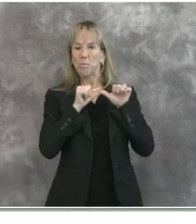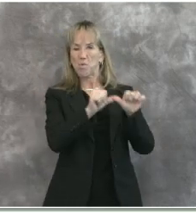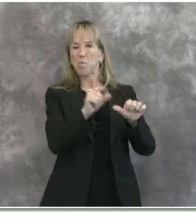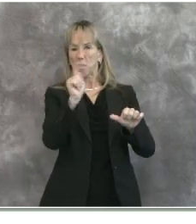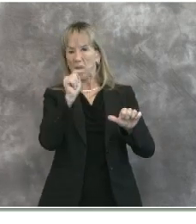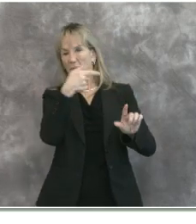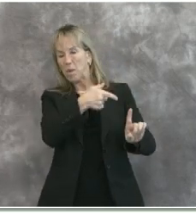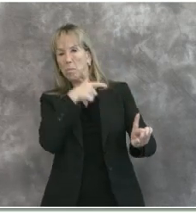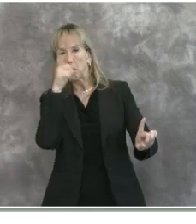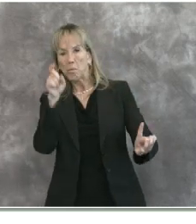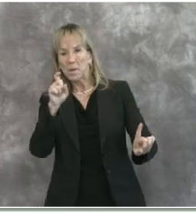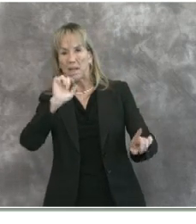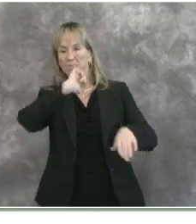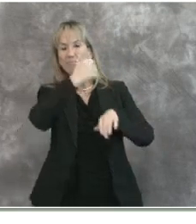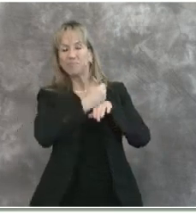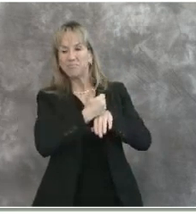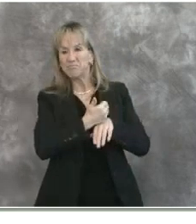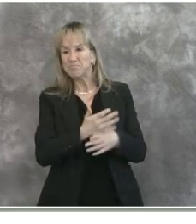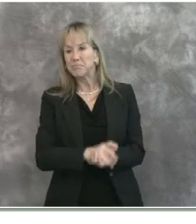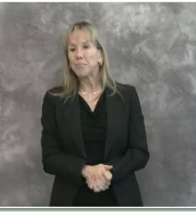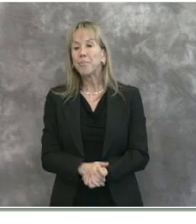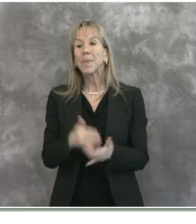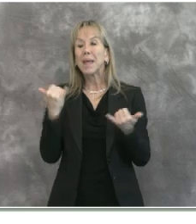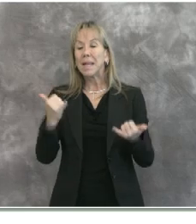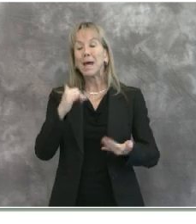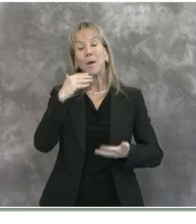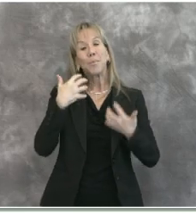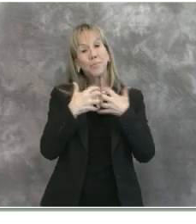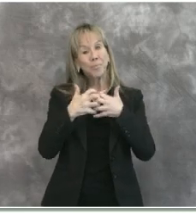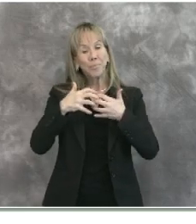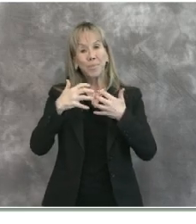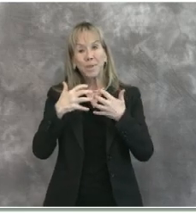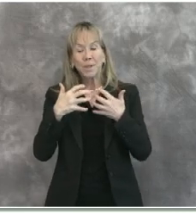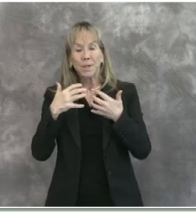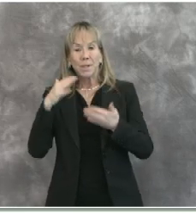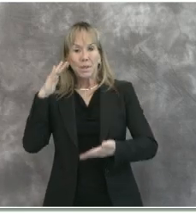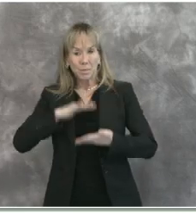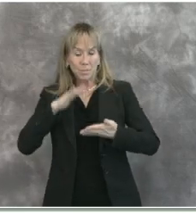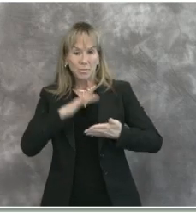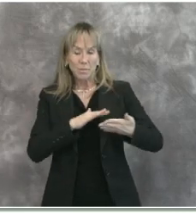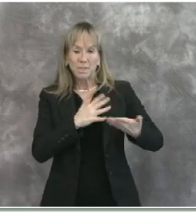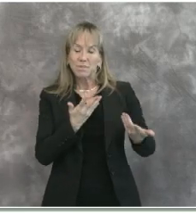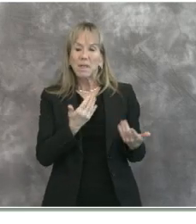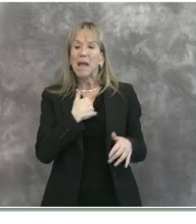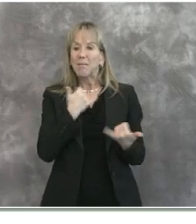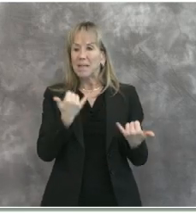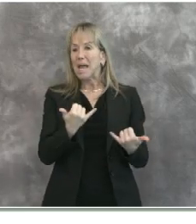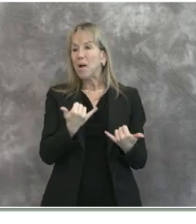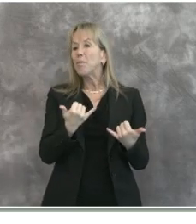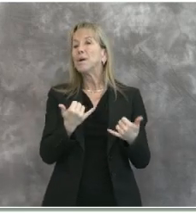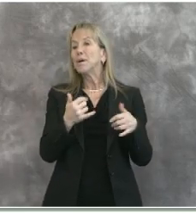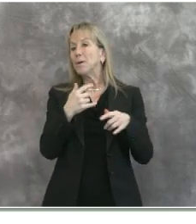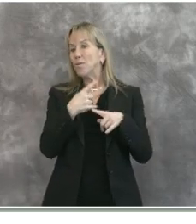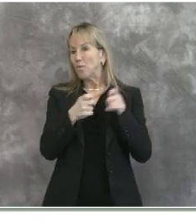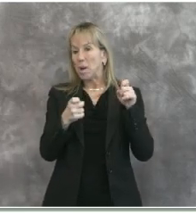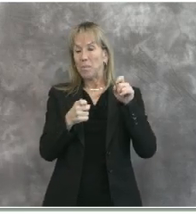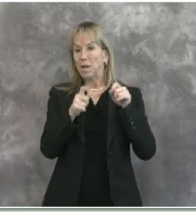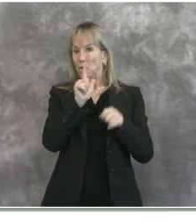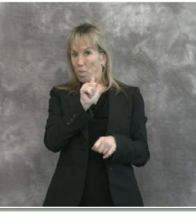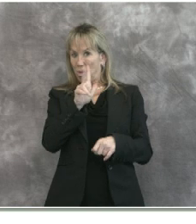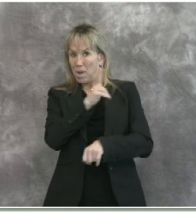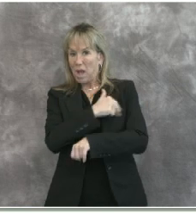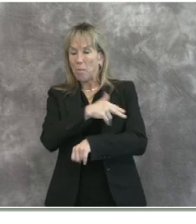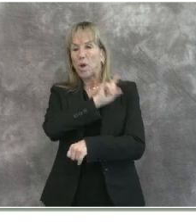online. And our final chart on ventilators, just 20 out of 23 hospitals reporting when we ran today's report, 533